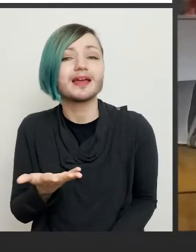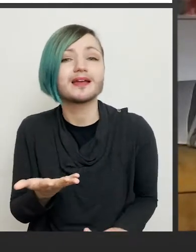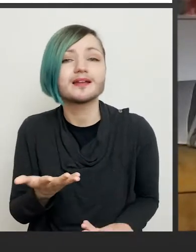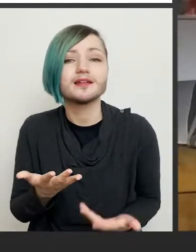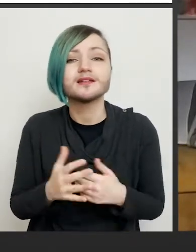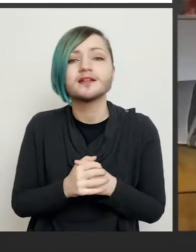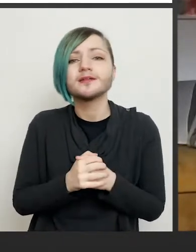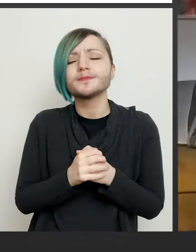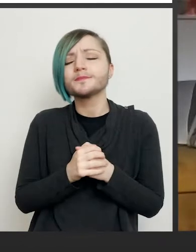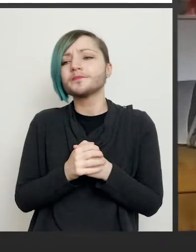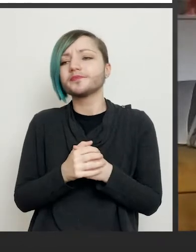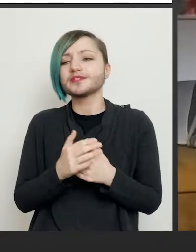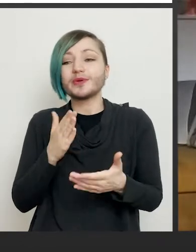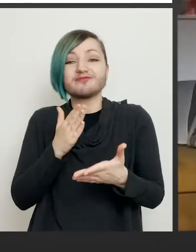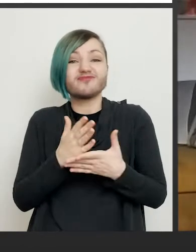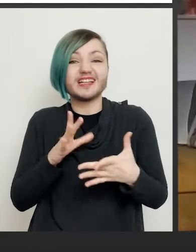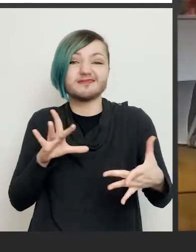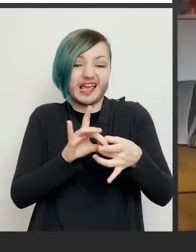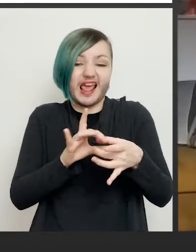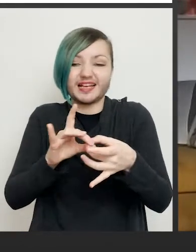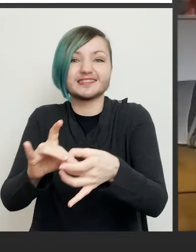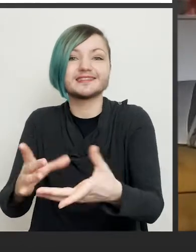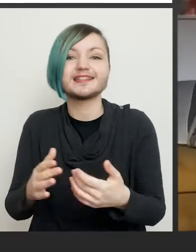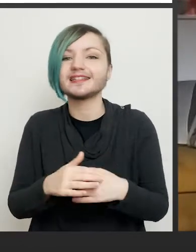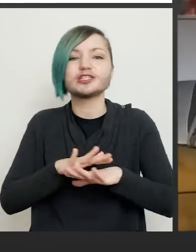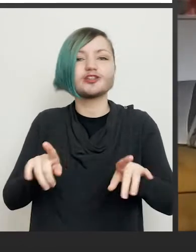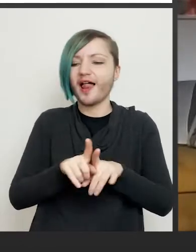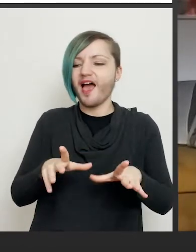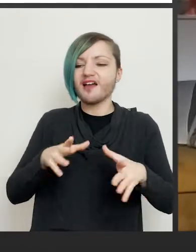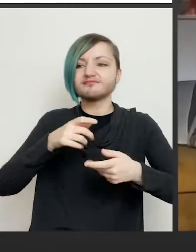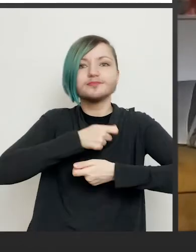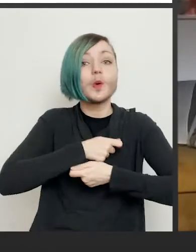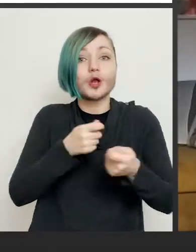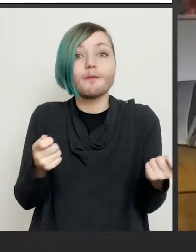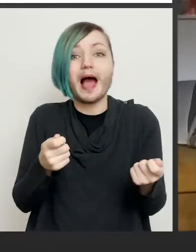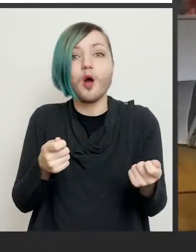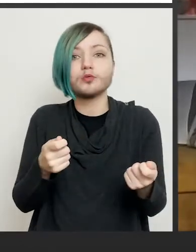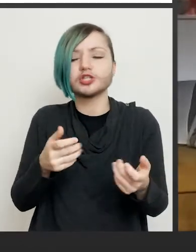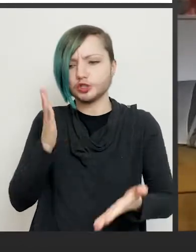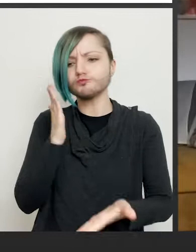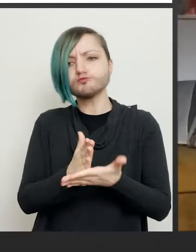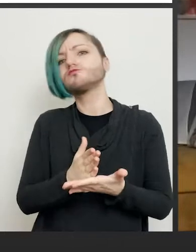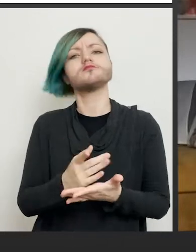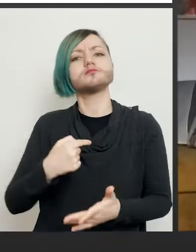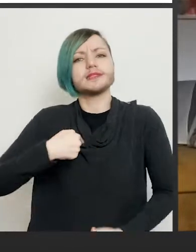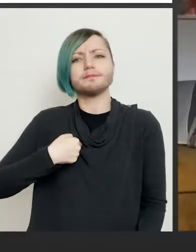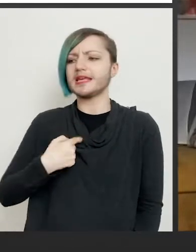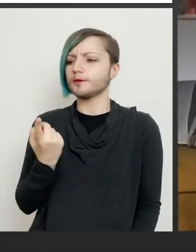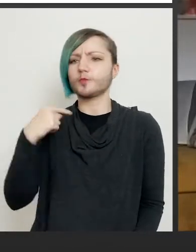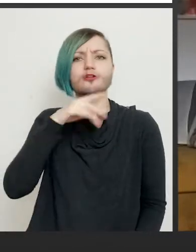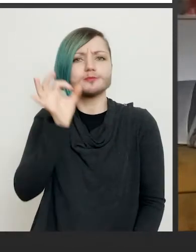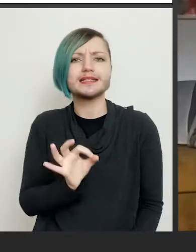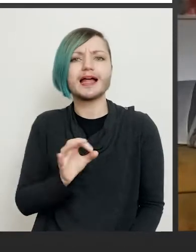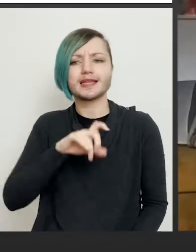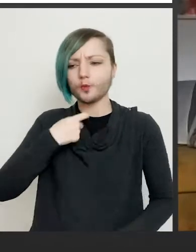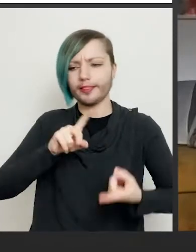all sort of goes hand in hand. And, you just don't come out and you're absolutely sure of this is who you are and that's how you're going to be for the rest of your life. And,